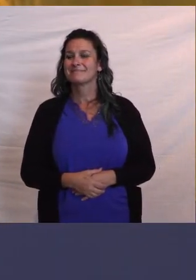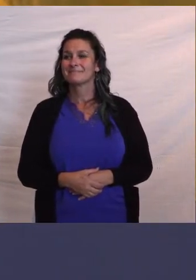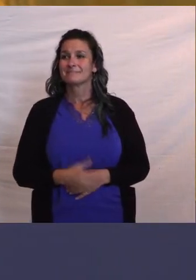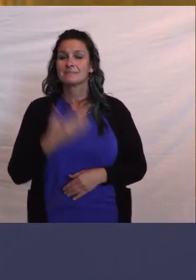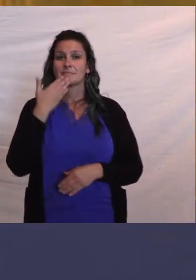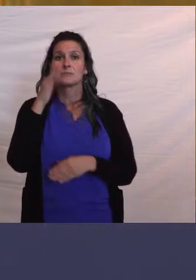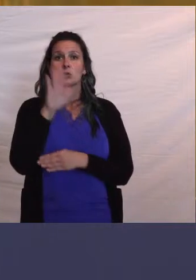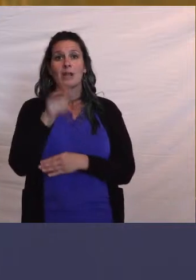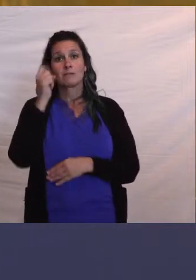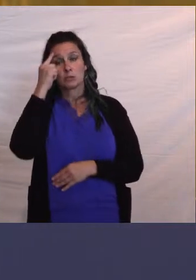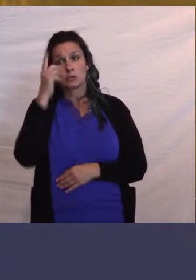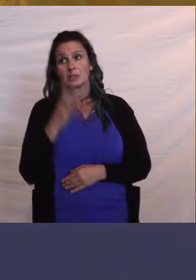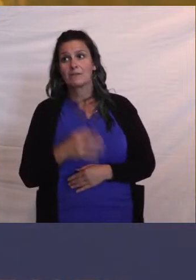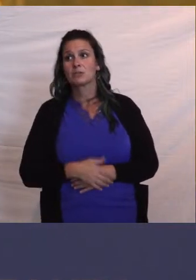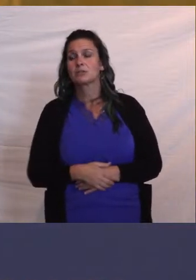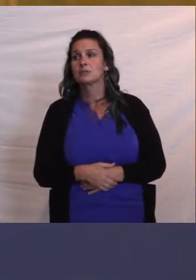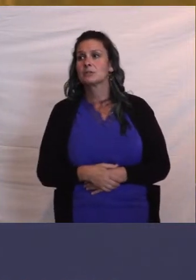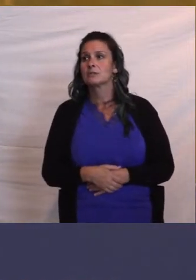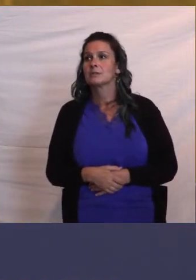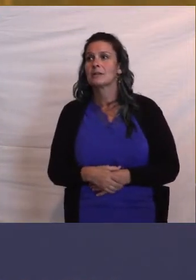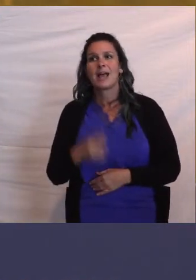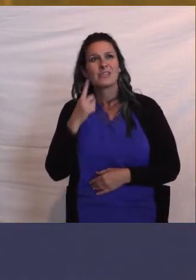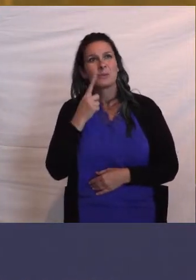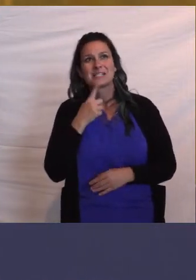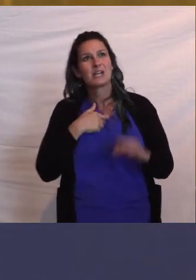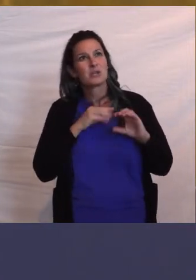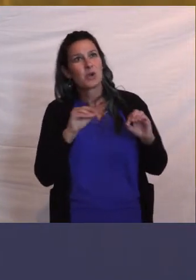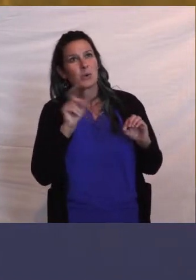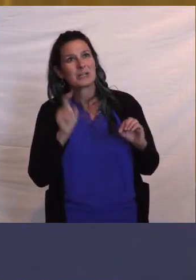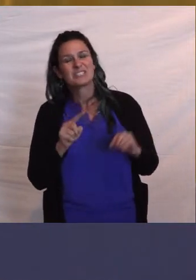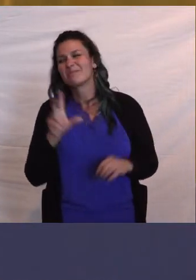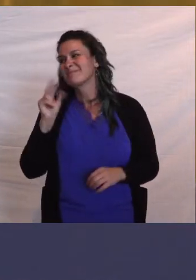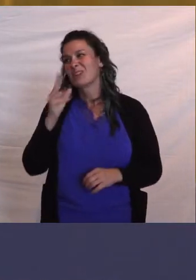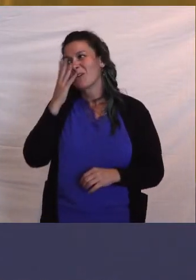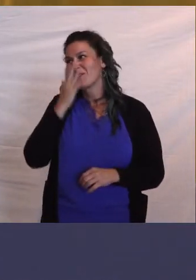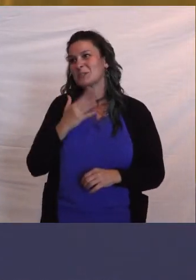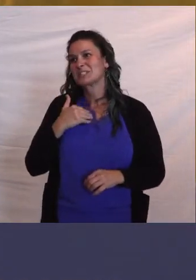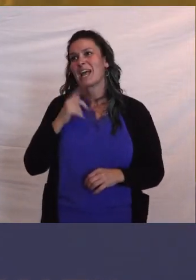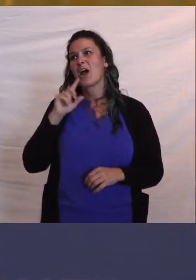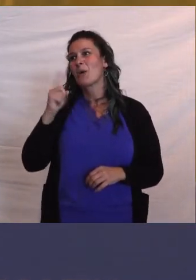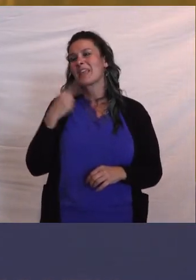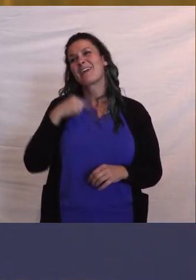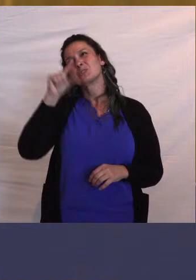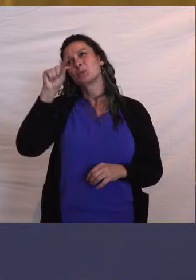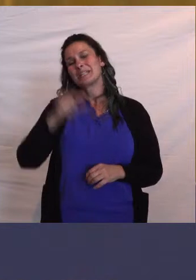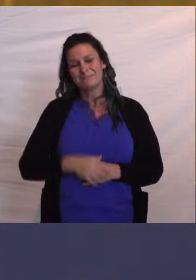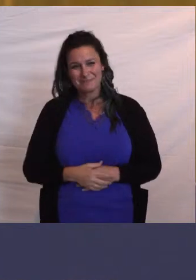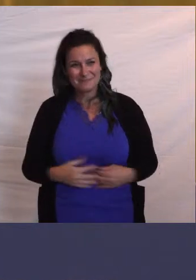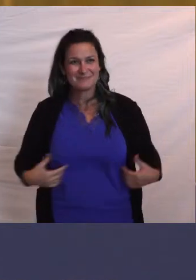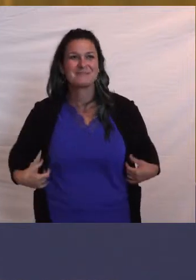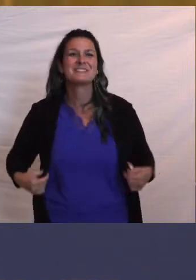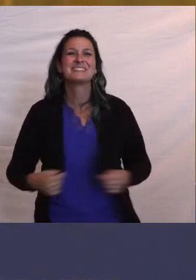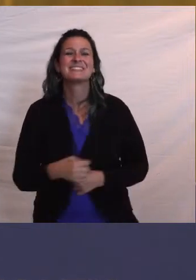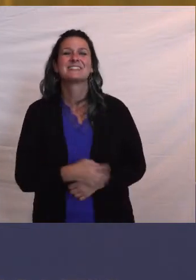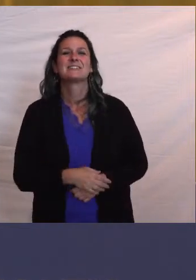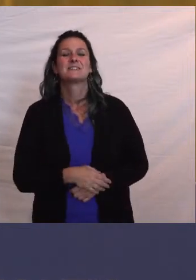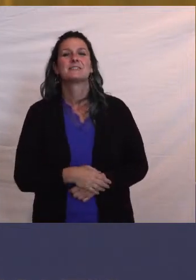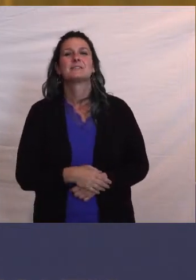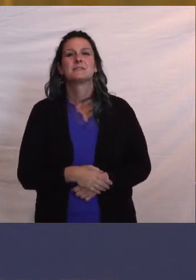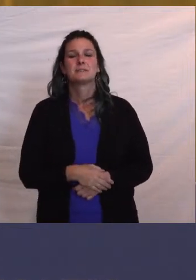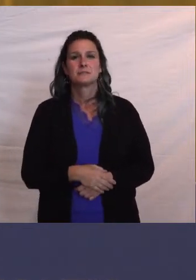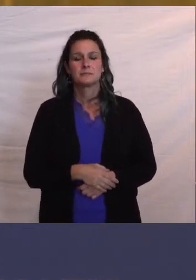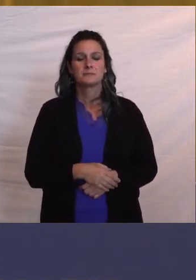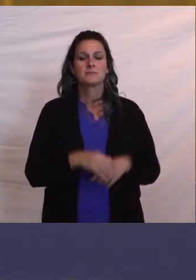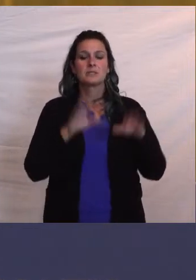Good afternoon, Governor. I thought you were going to say that you didn't have any today. No, unfortunately, I don't get the 20. Okay. From Brenda Flanagan, the child